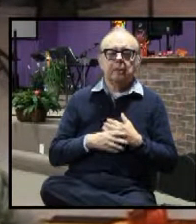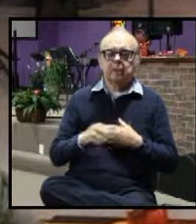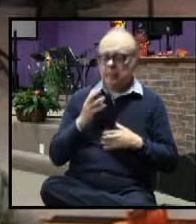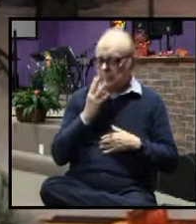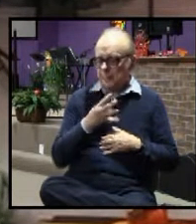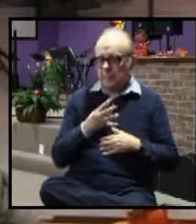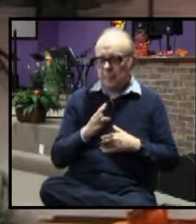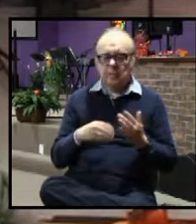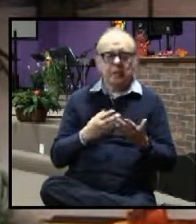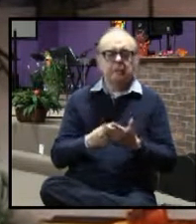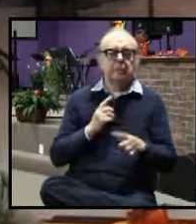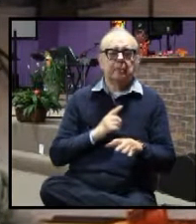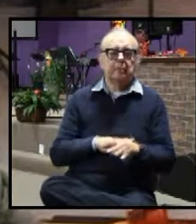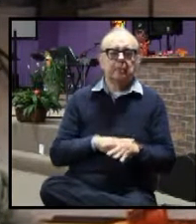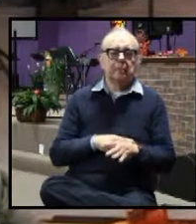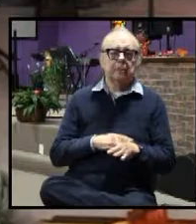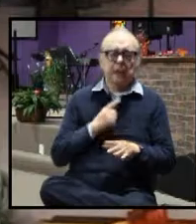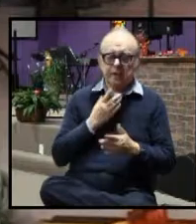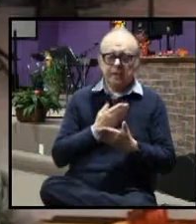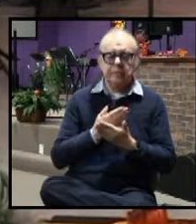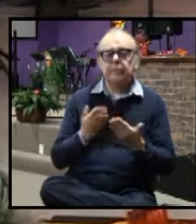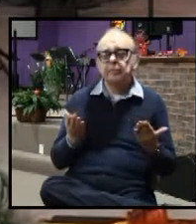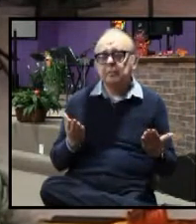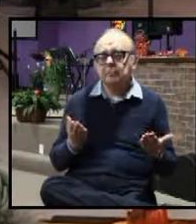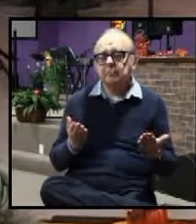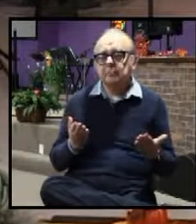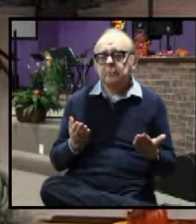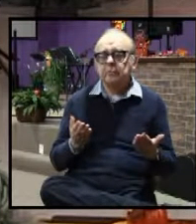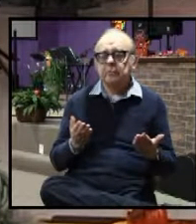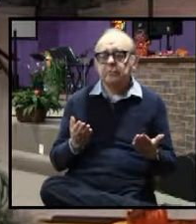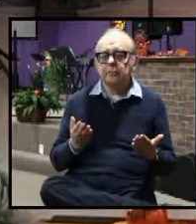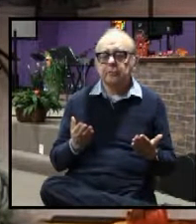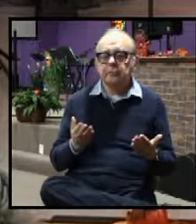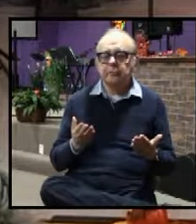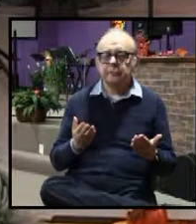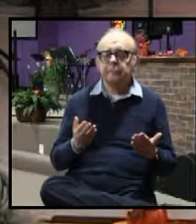inferiority. We get to those points. Can I tell you something?